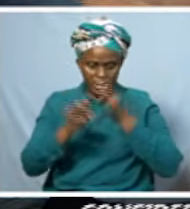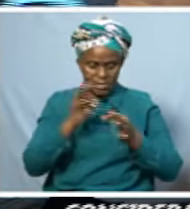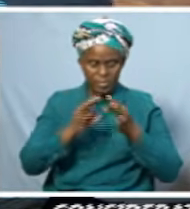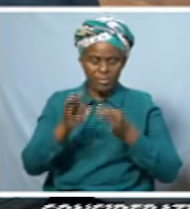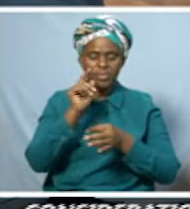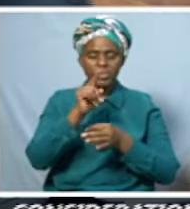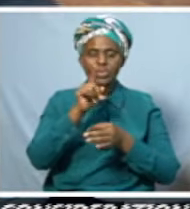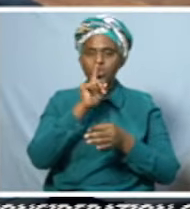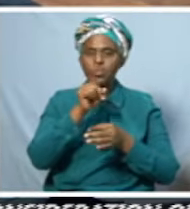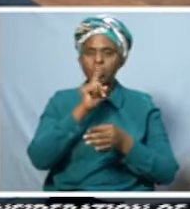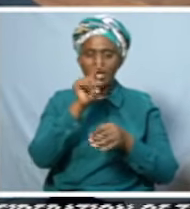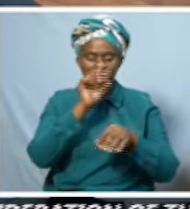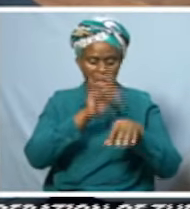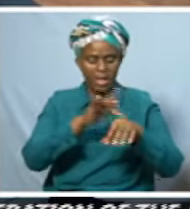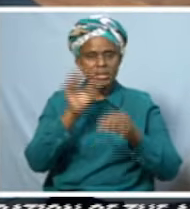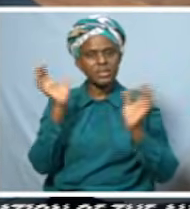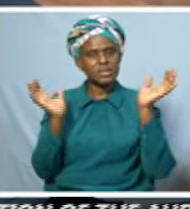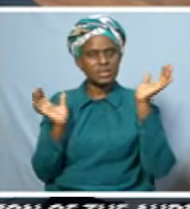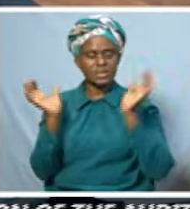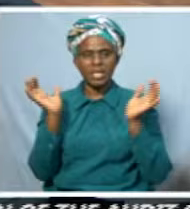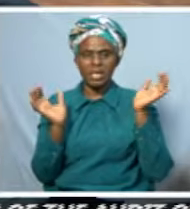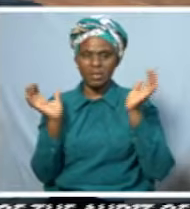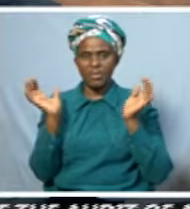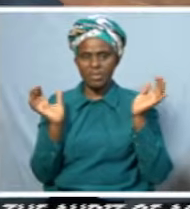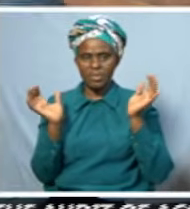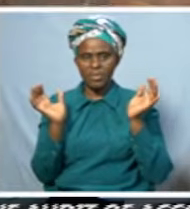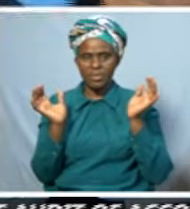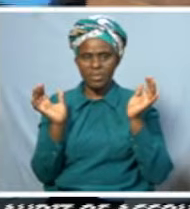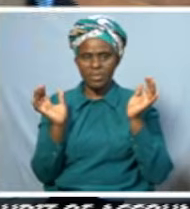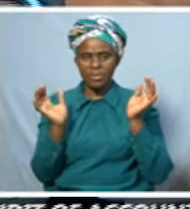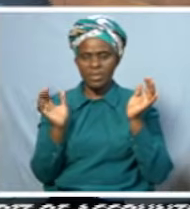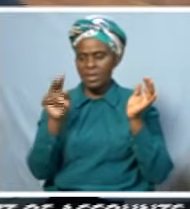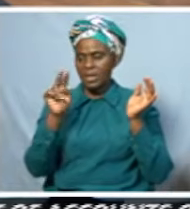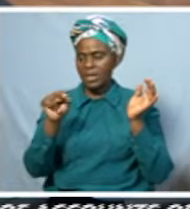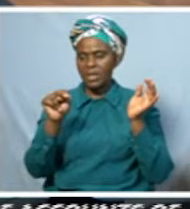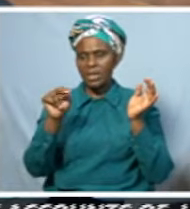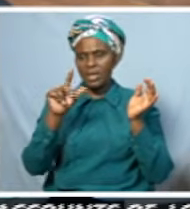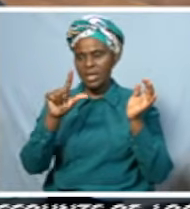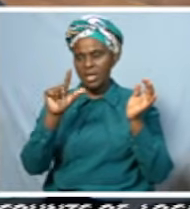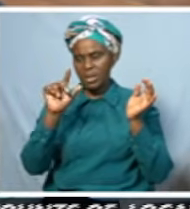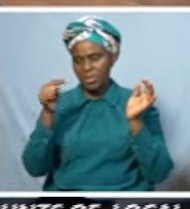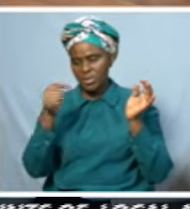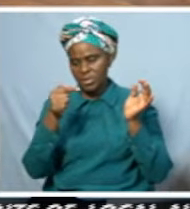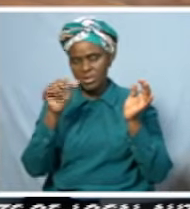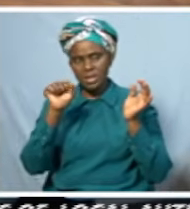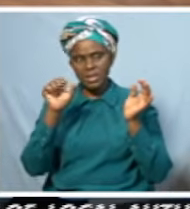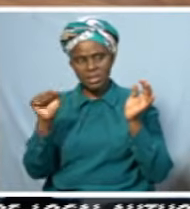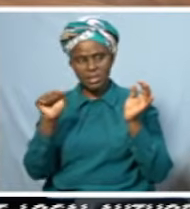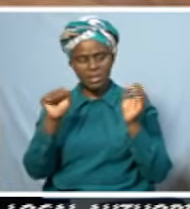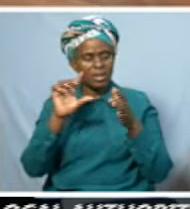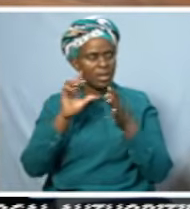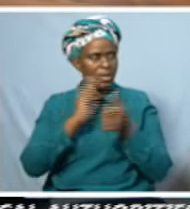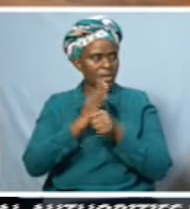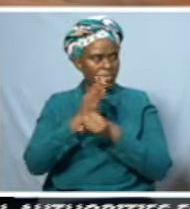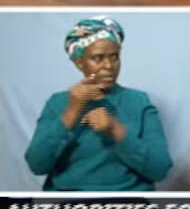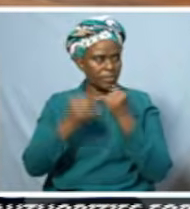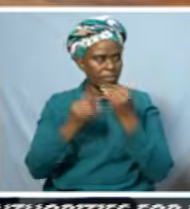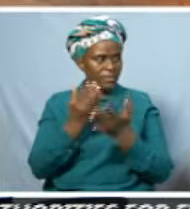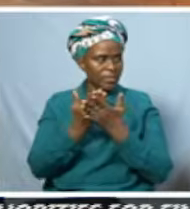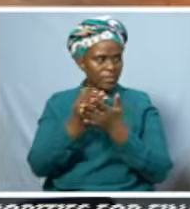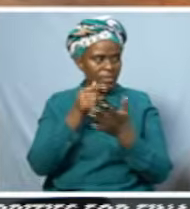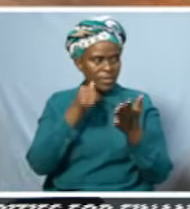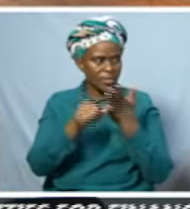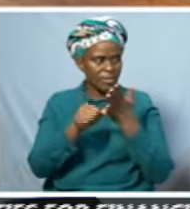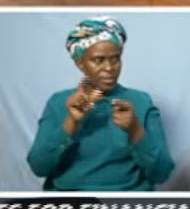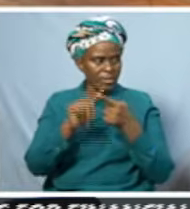is at this scale, eh? LGOSS number 203. Then he submits that transfer letter